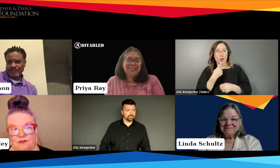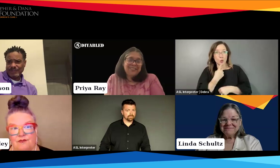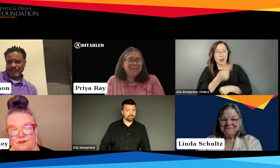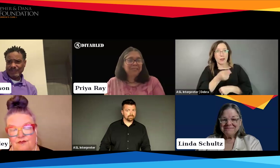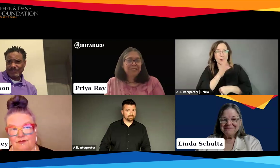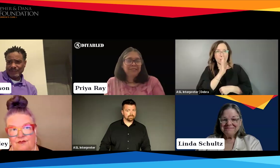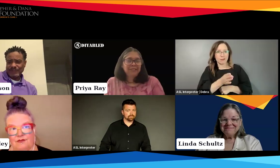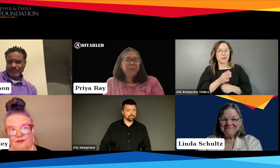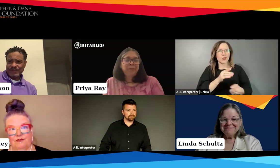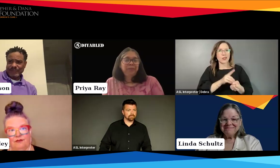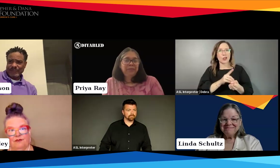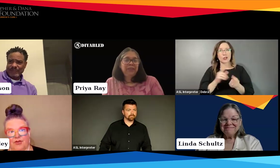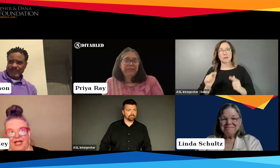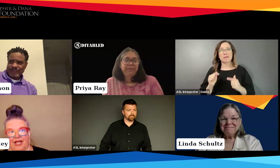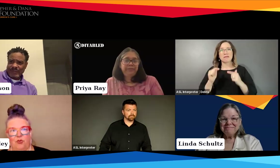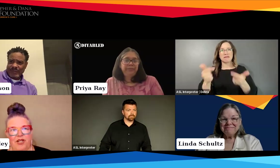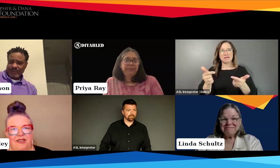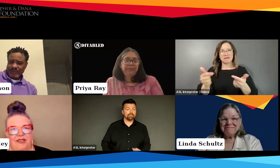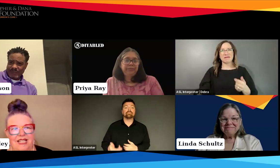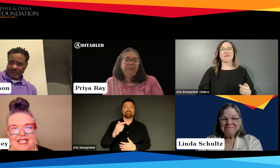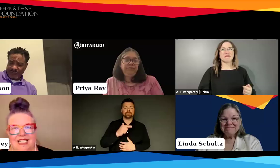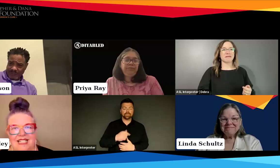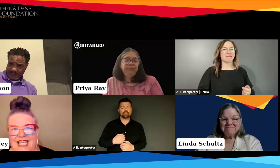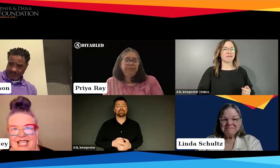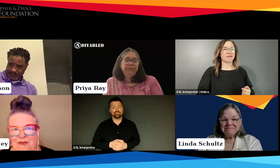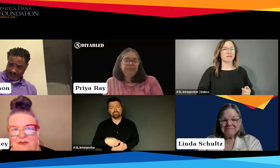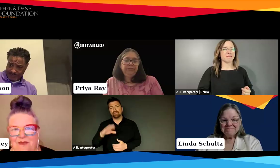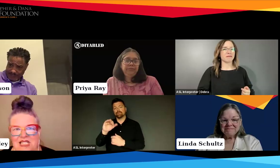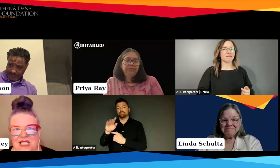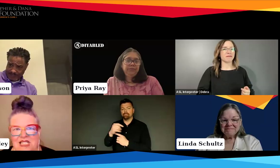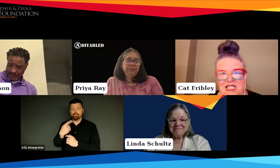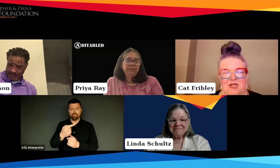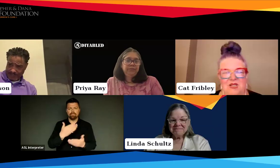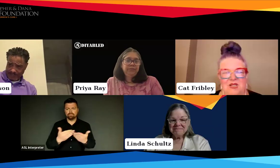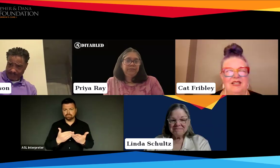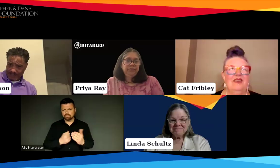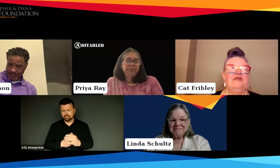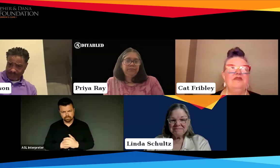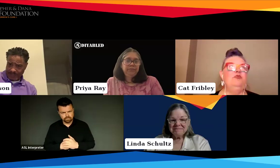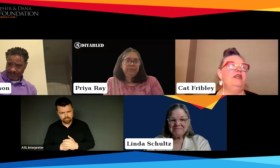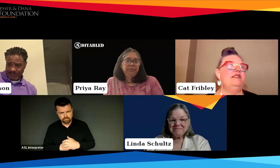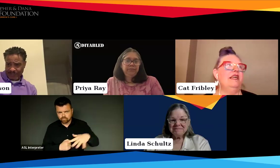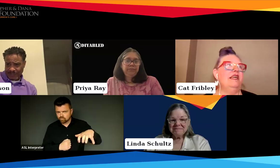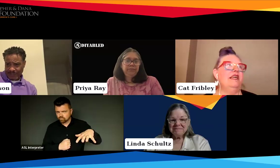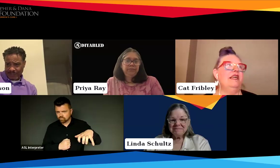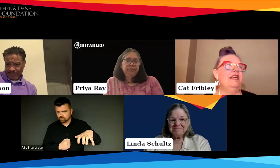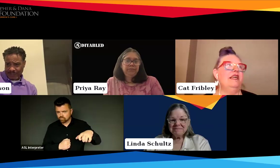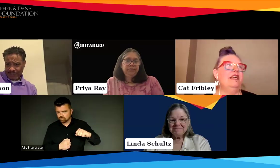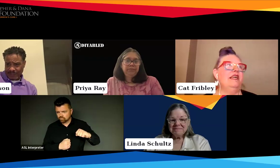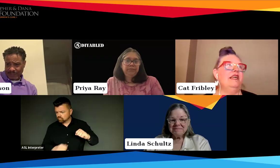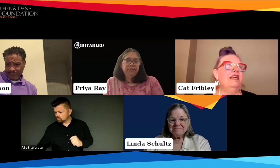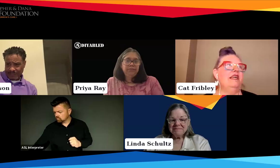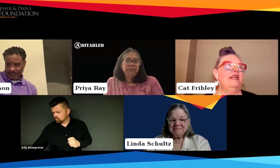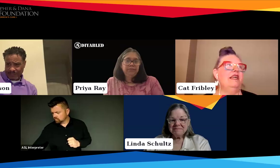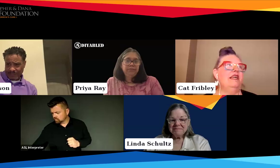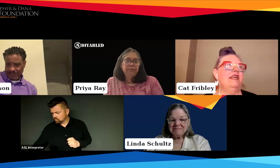to the doctor. So One of the things that makes me think of too is like the